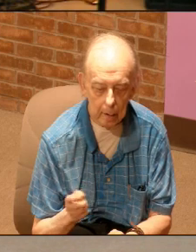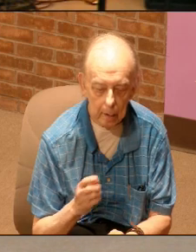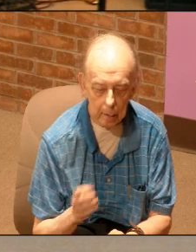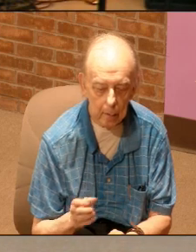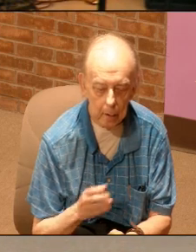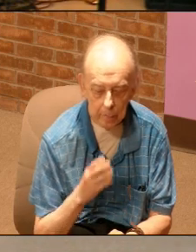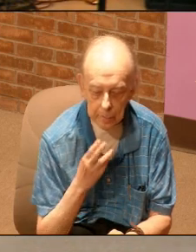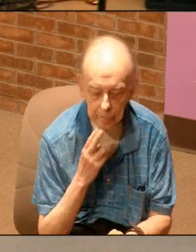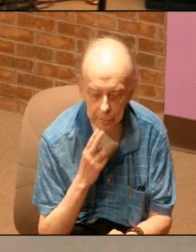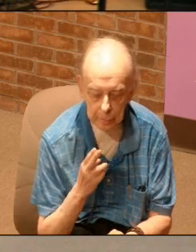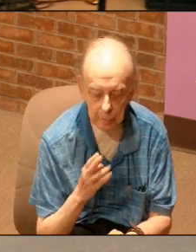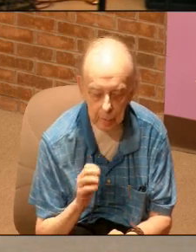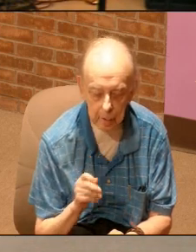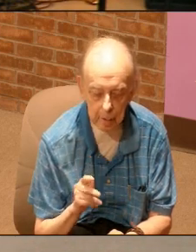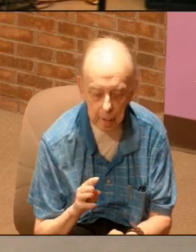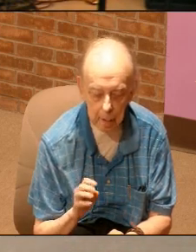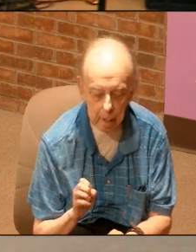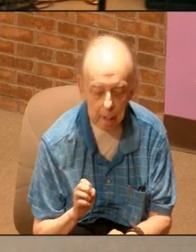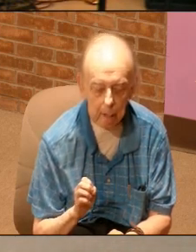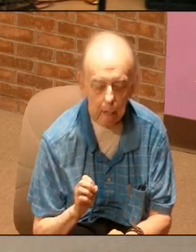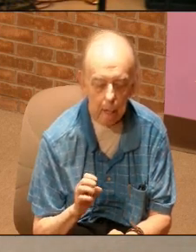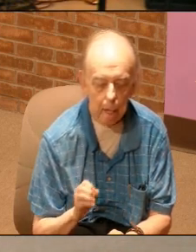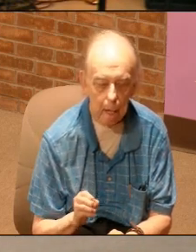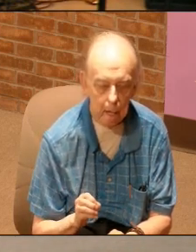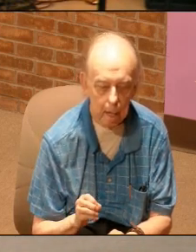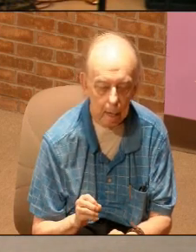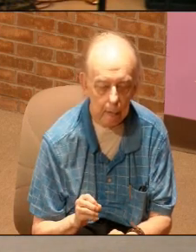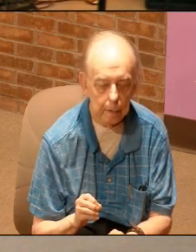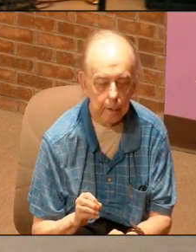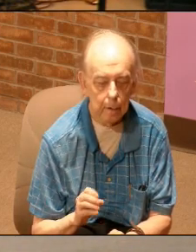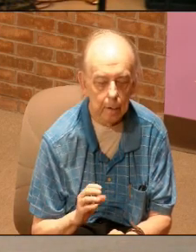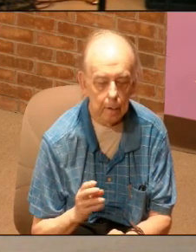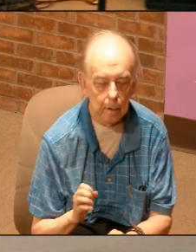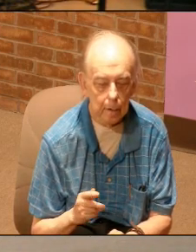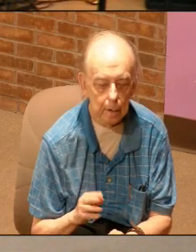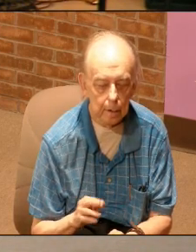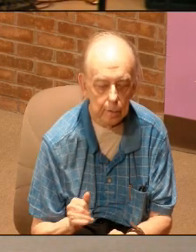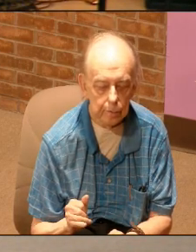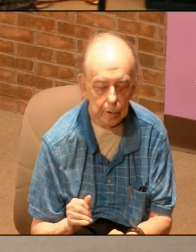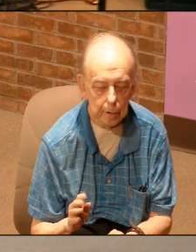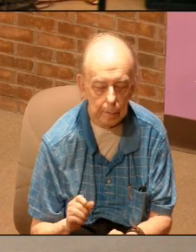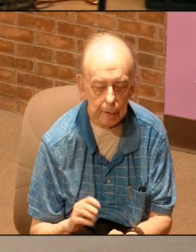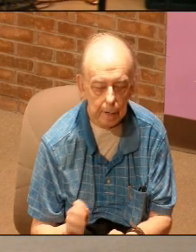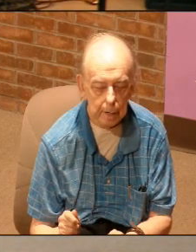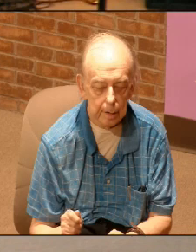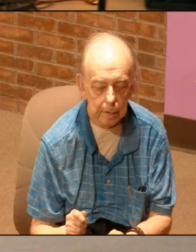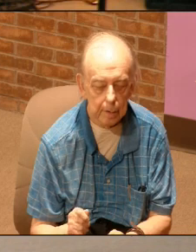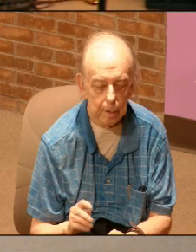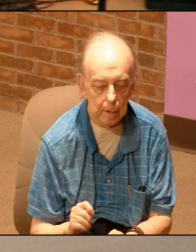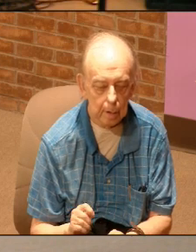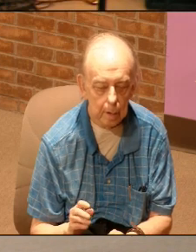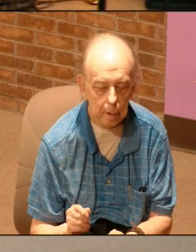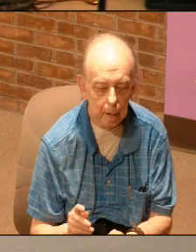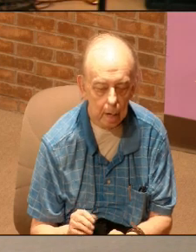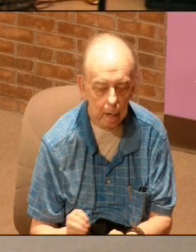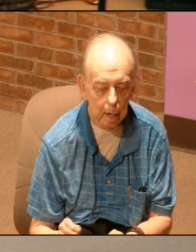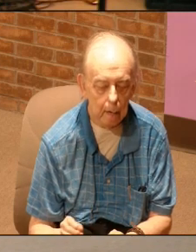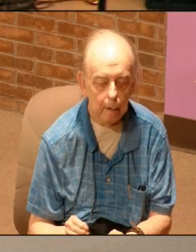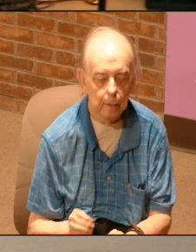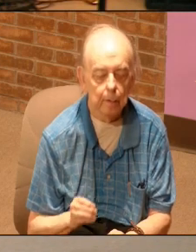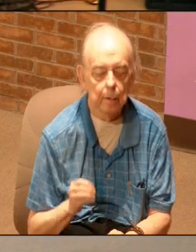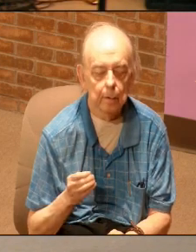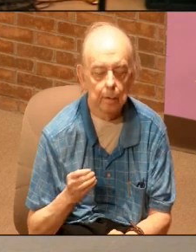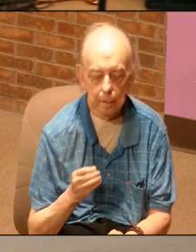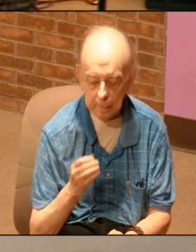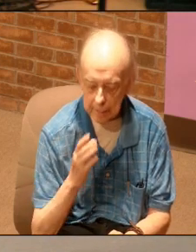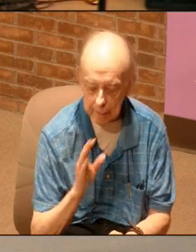smoke a pipe. And in that pipe he had cherry blend tobacco, okay? And then he would do